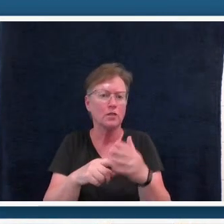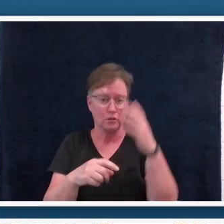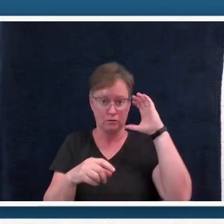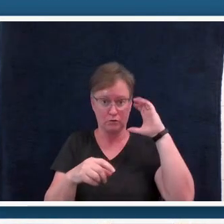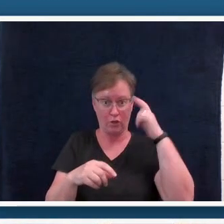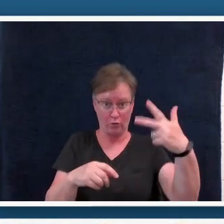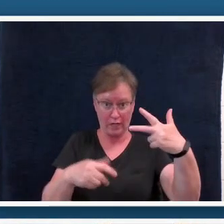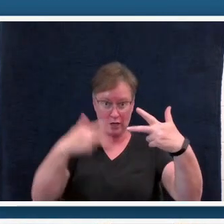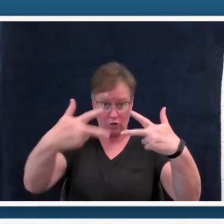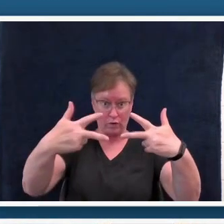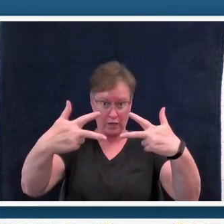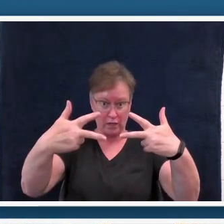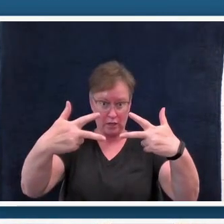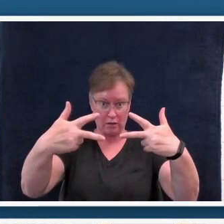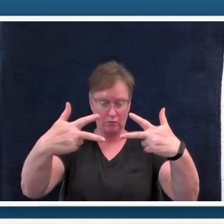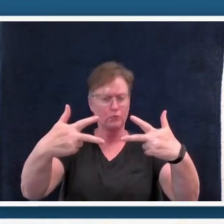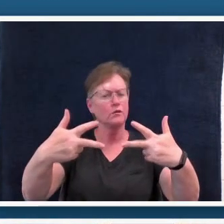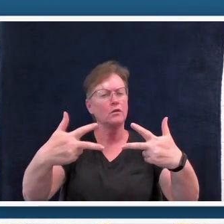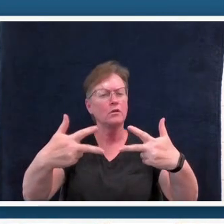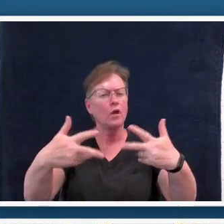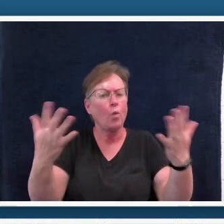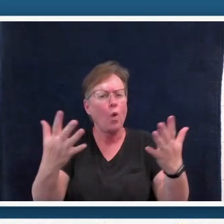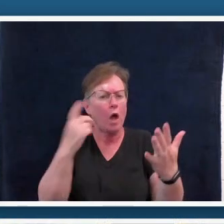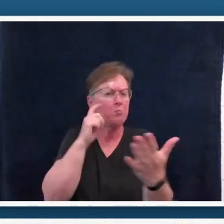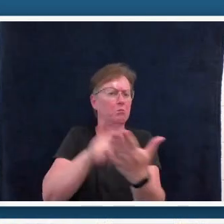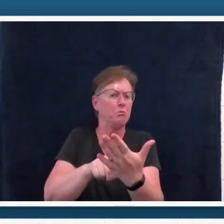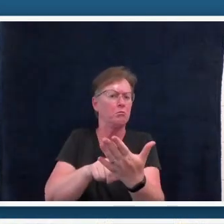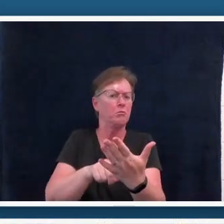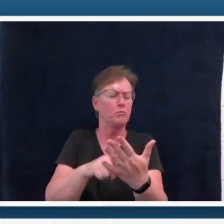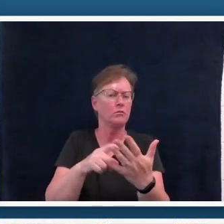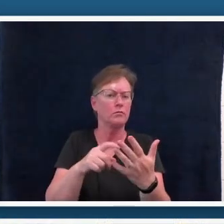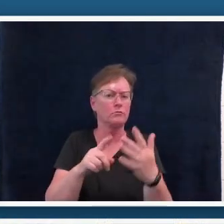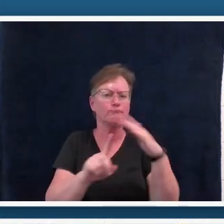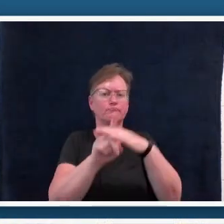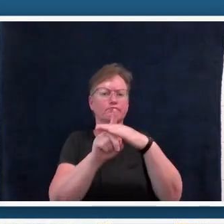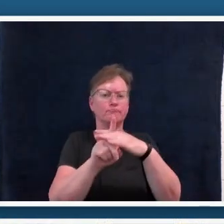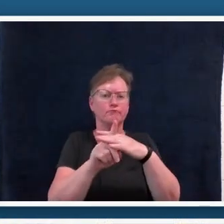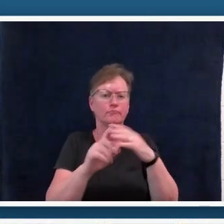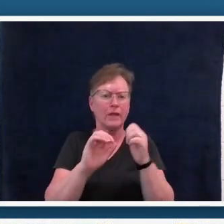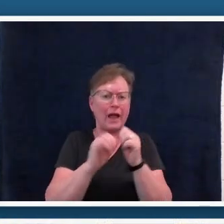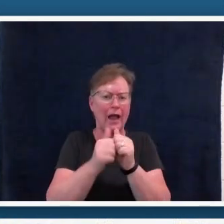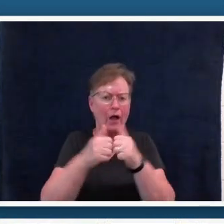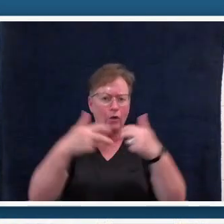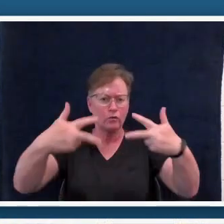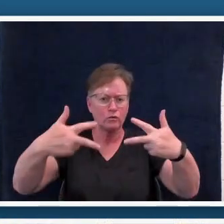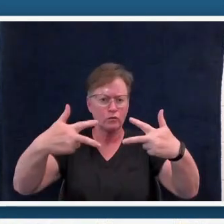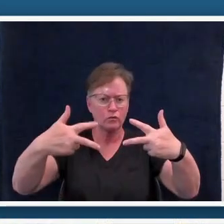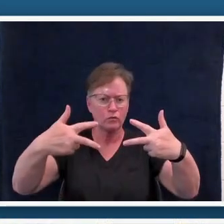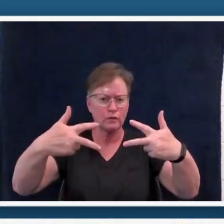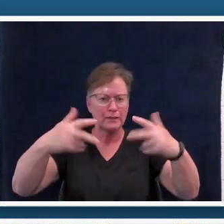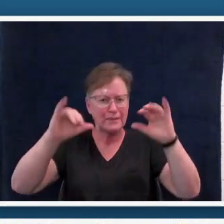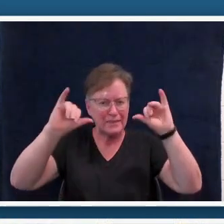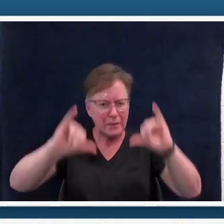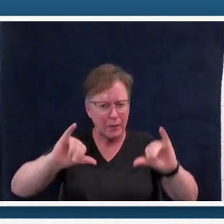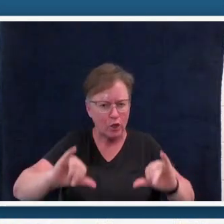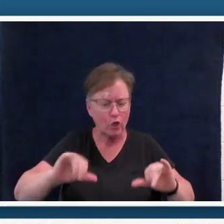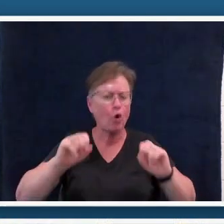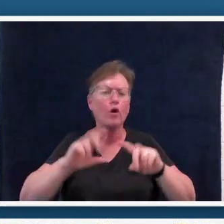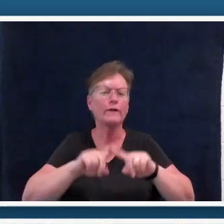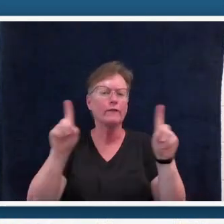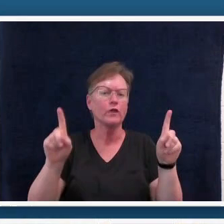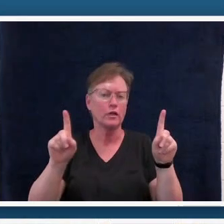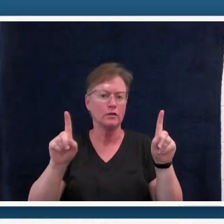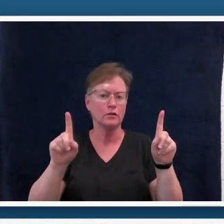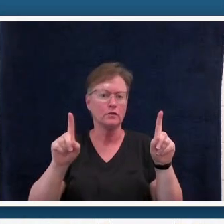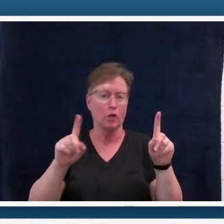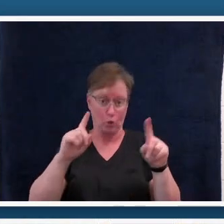And so what stands out to you about how these 2 sets of murals are similar or different from each other? When you look at the 6 of